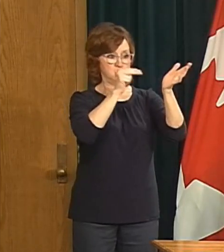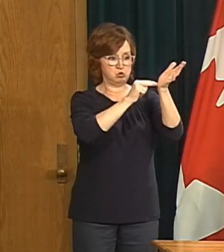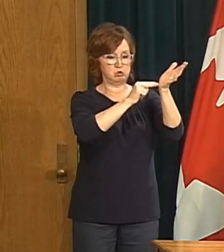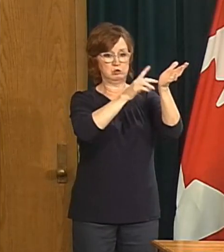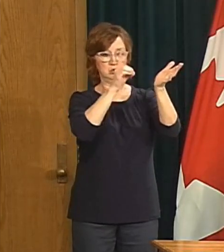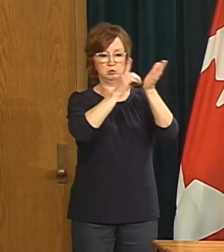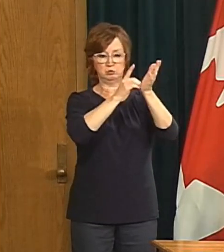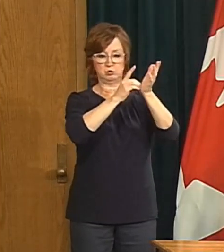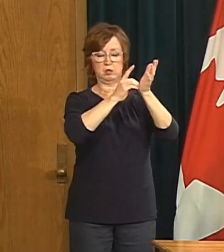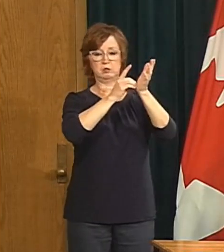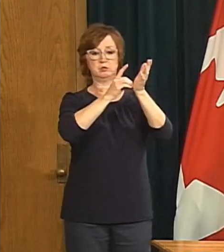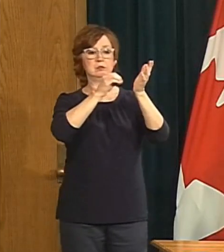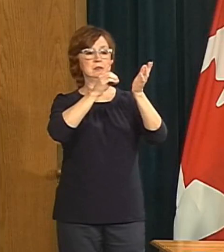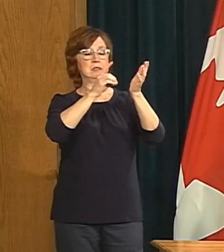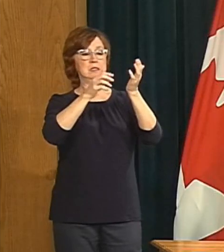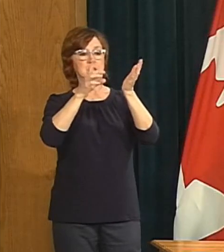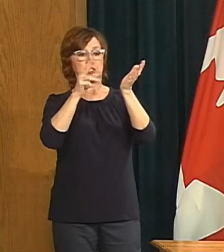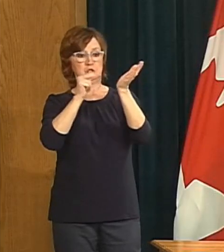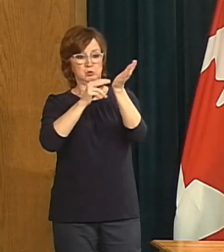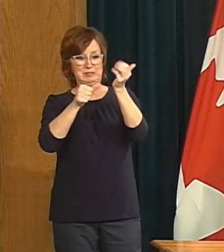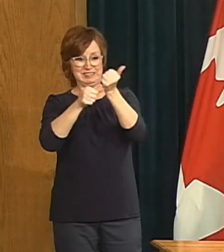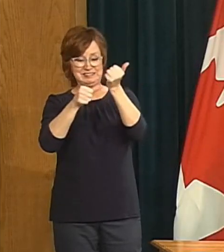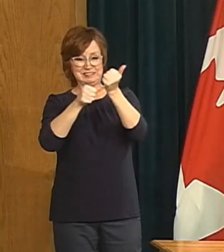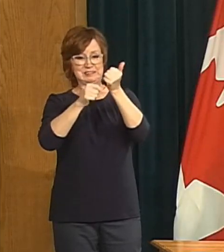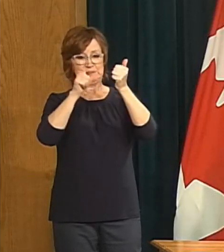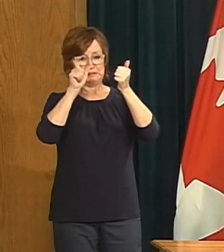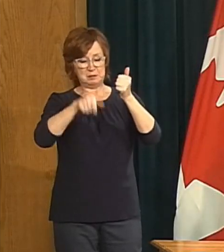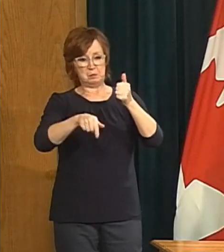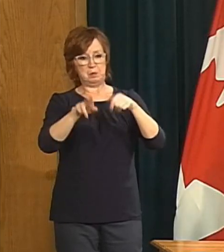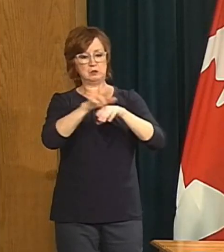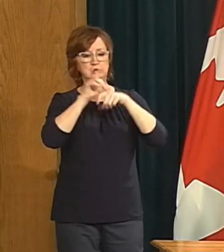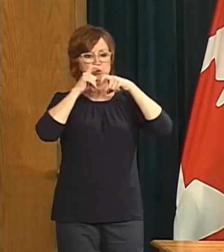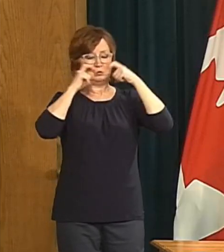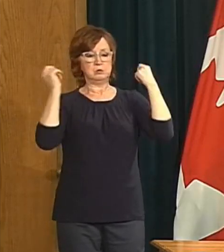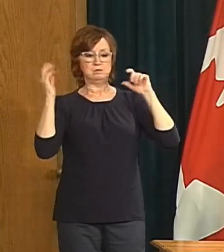wearing masks continuously, and that will begin again this week.